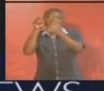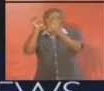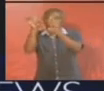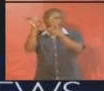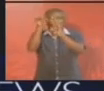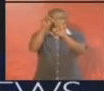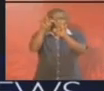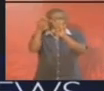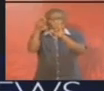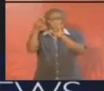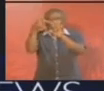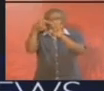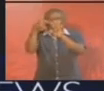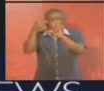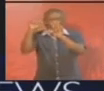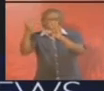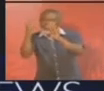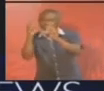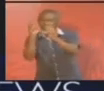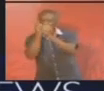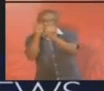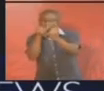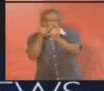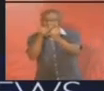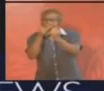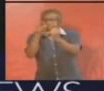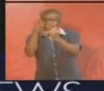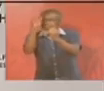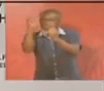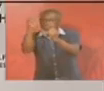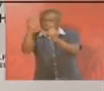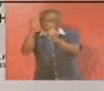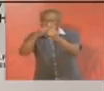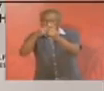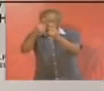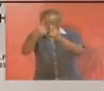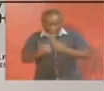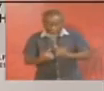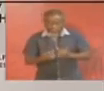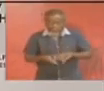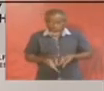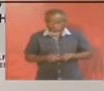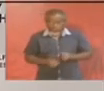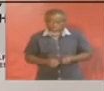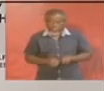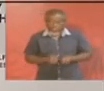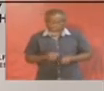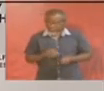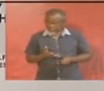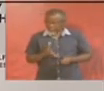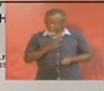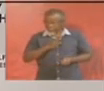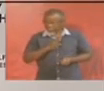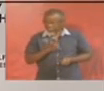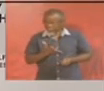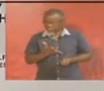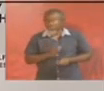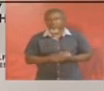back to Trinidad to be in isolation? Okay. Thank you. All right, yeah. So your first